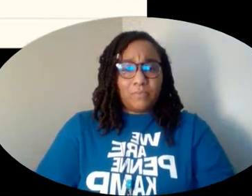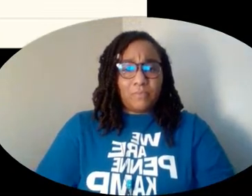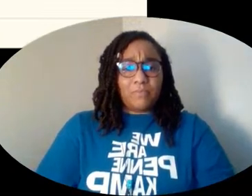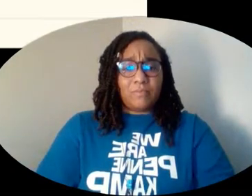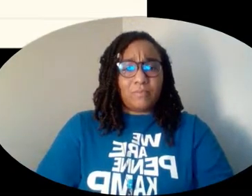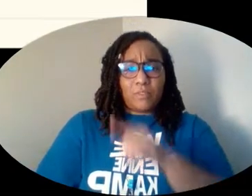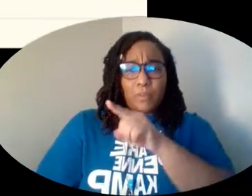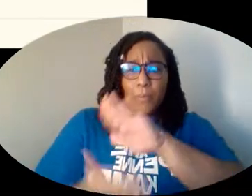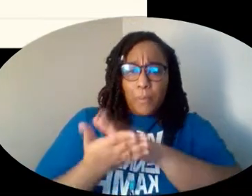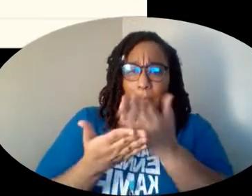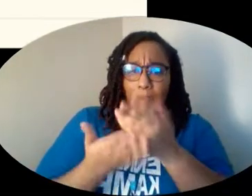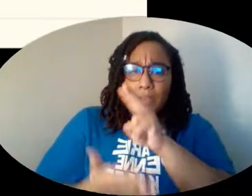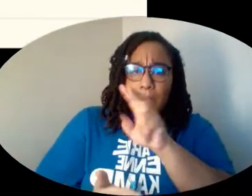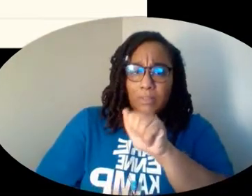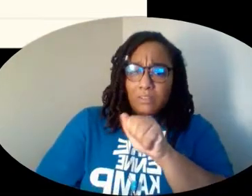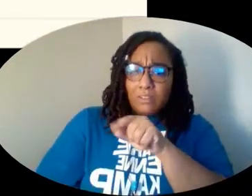You made a pizza?